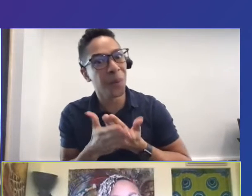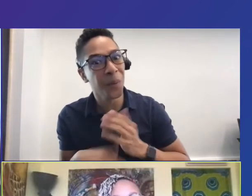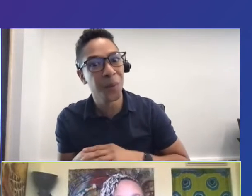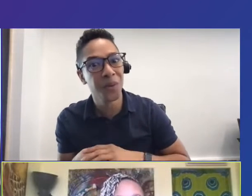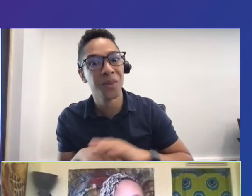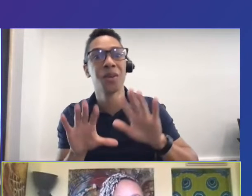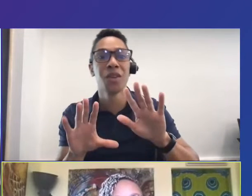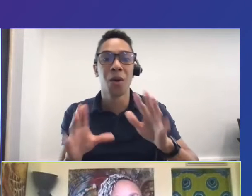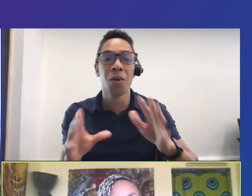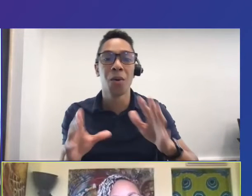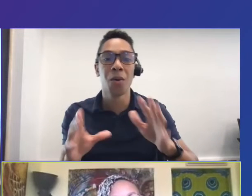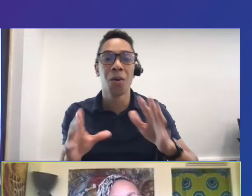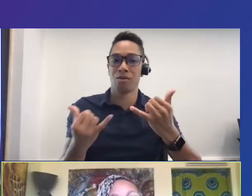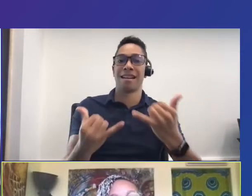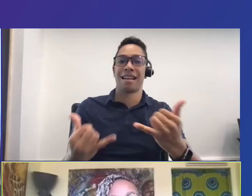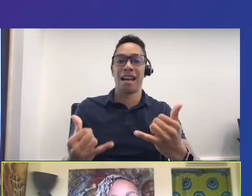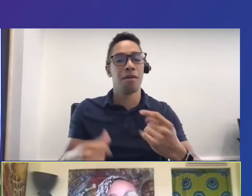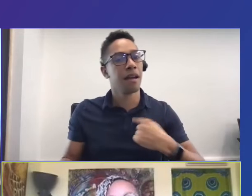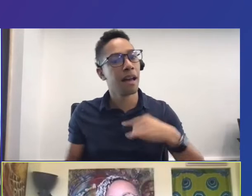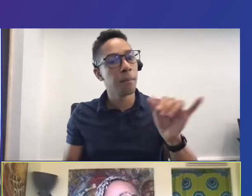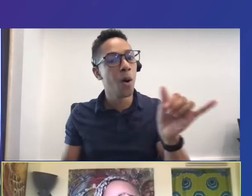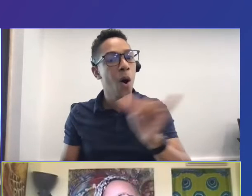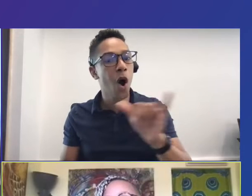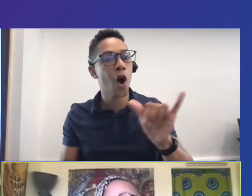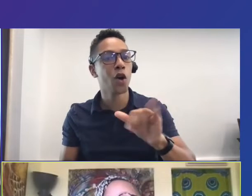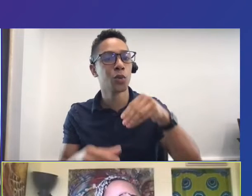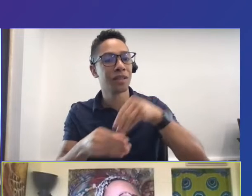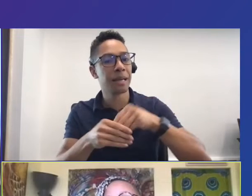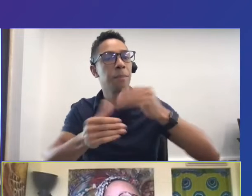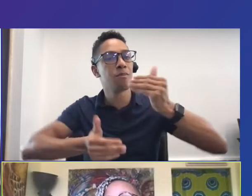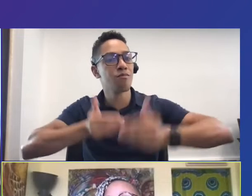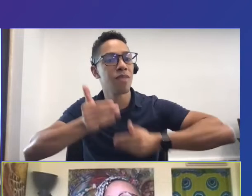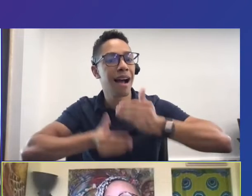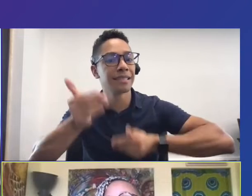and right now, I'm also in a process where,